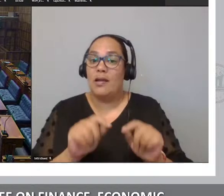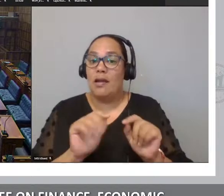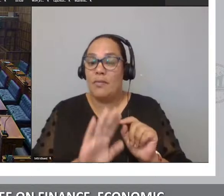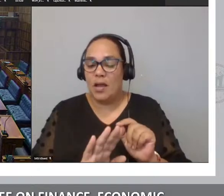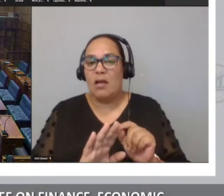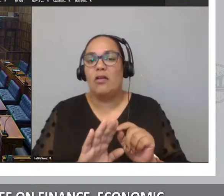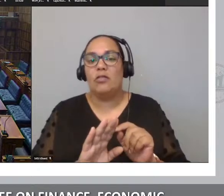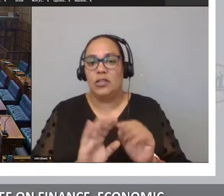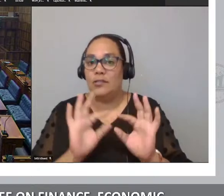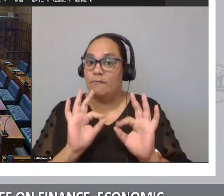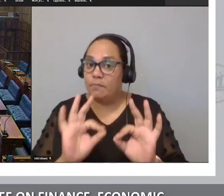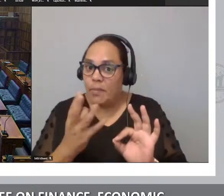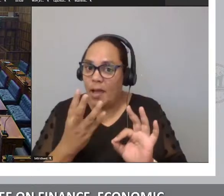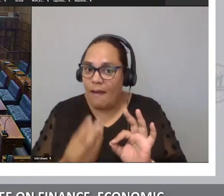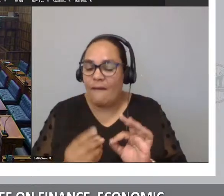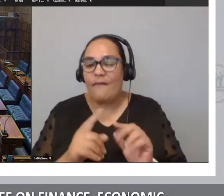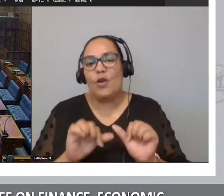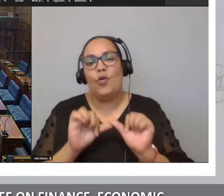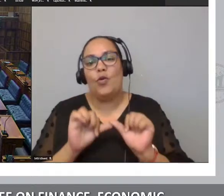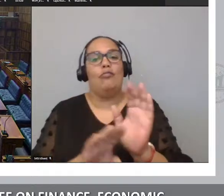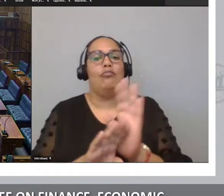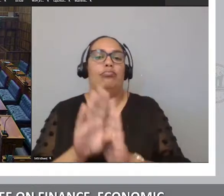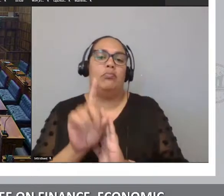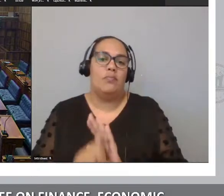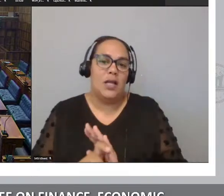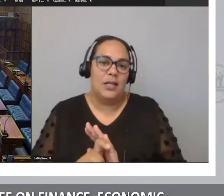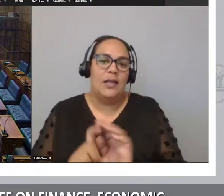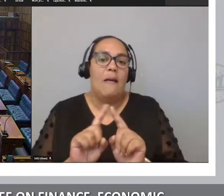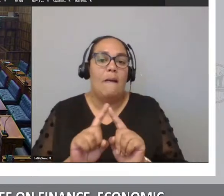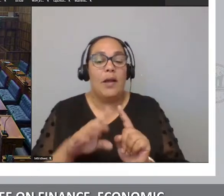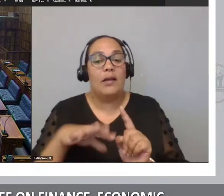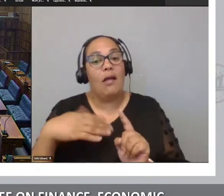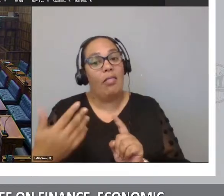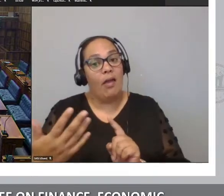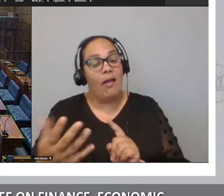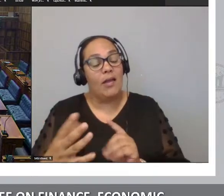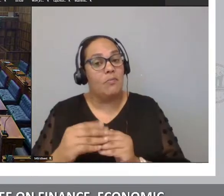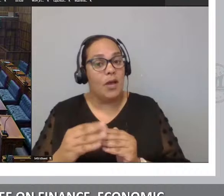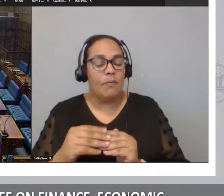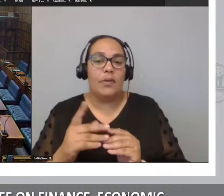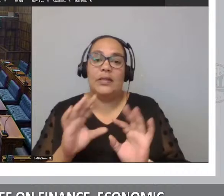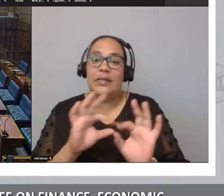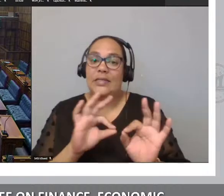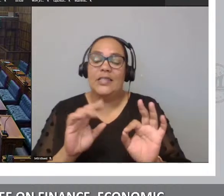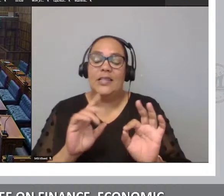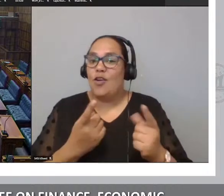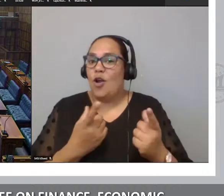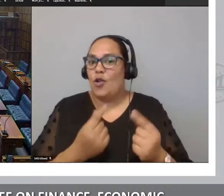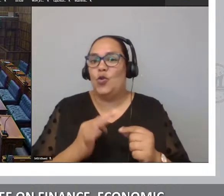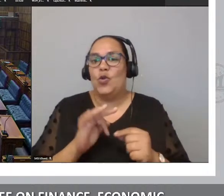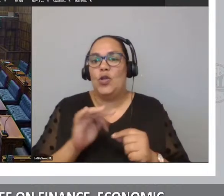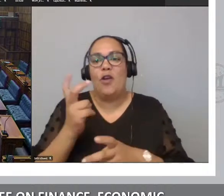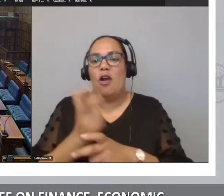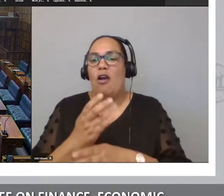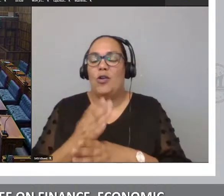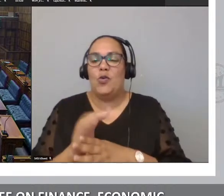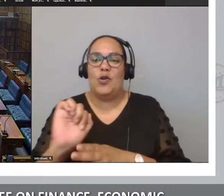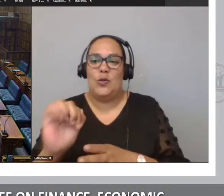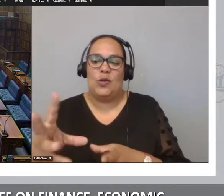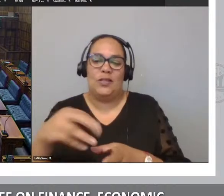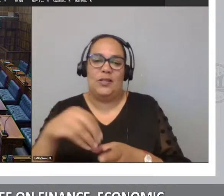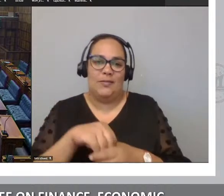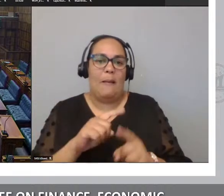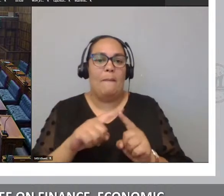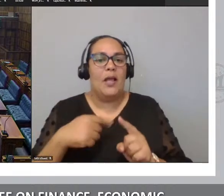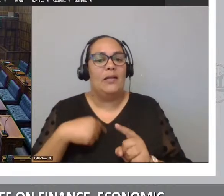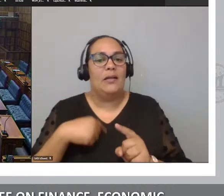efficient and continues to improve um but on the other hand members none of this would be possible without your hard work and I also think it would